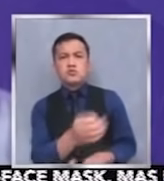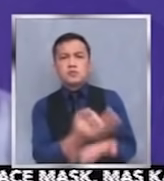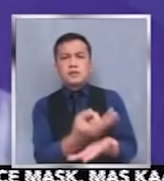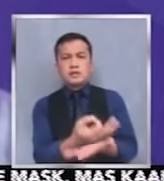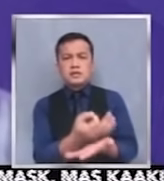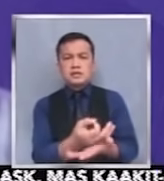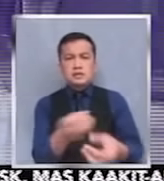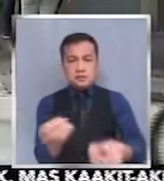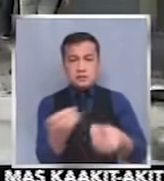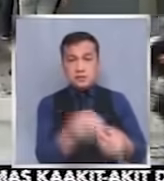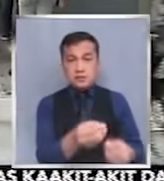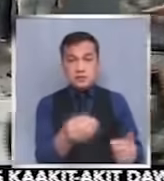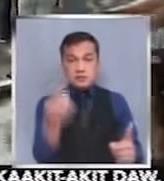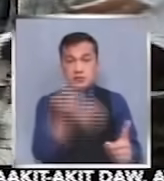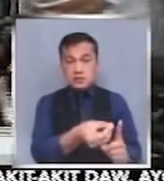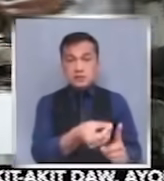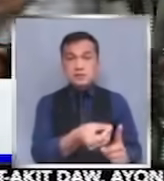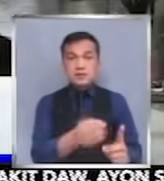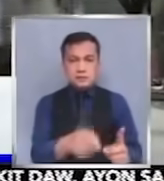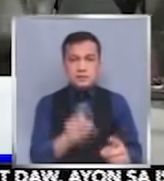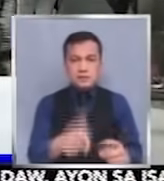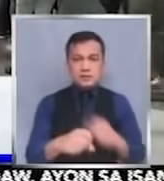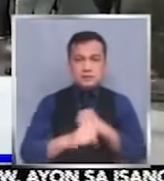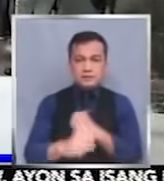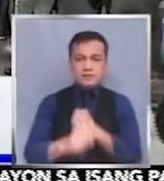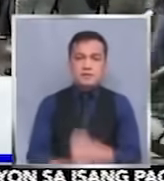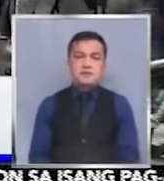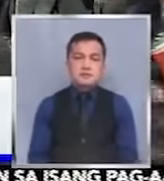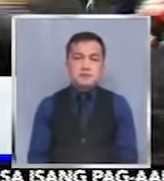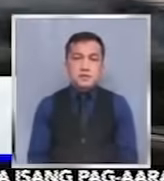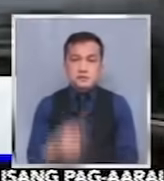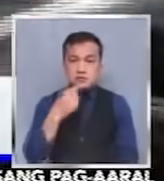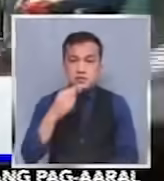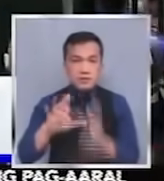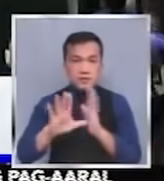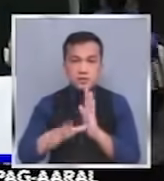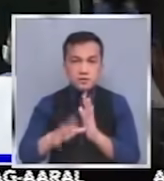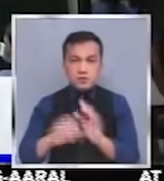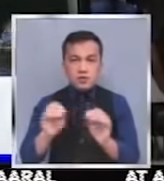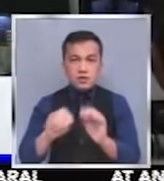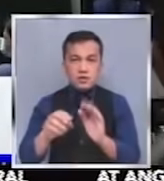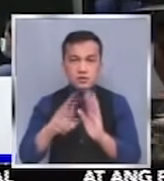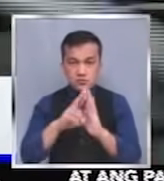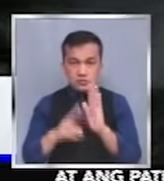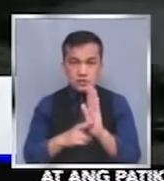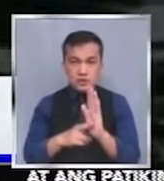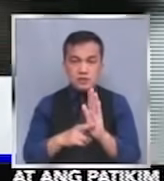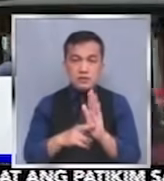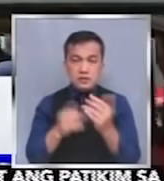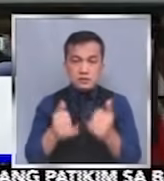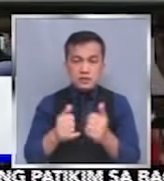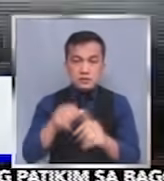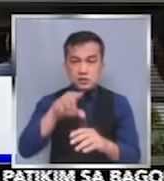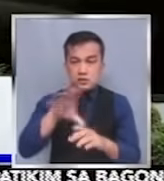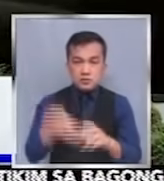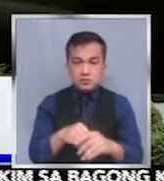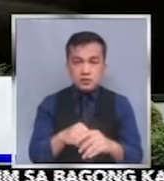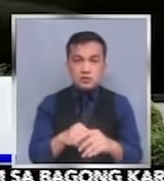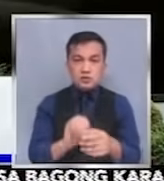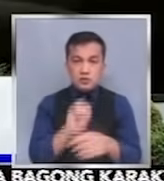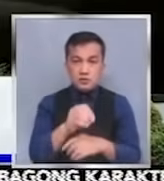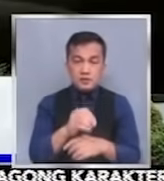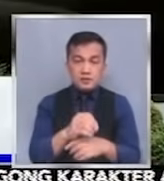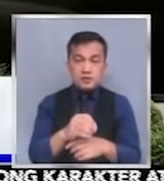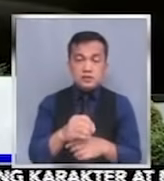dapat pangangampanya. Sabi rin ng COMELEC, walang alituntunin sa ngayon na sumasaklaw sa unspent campaign contribution maliban